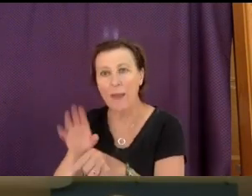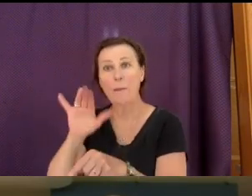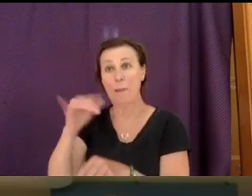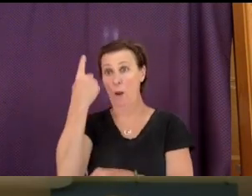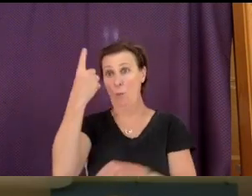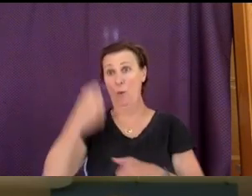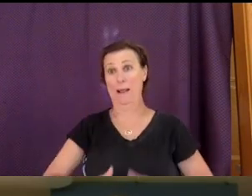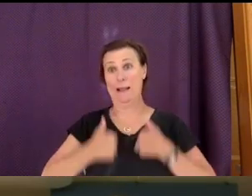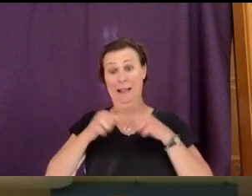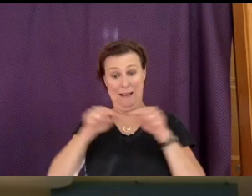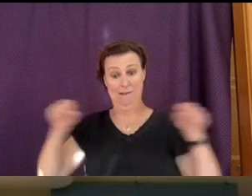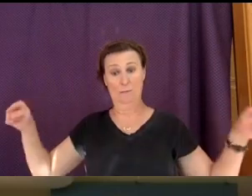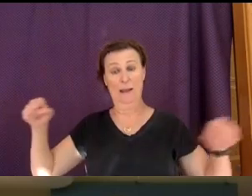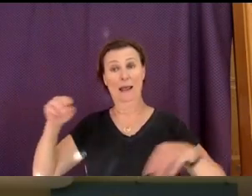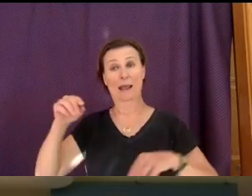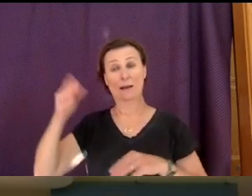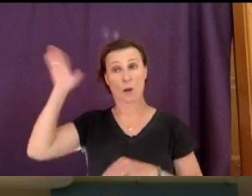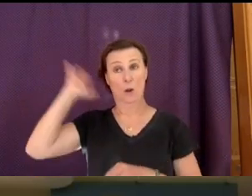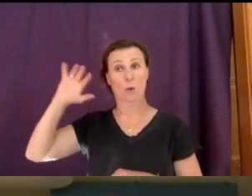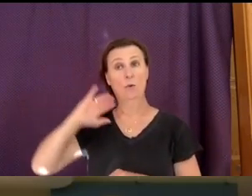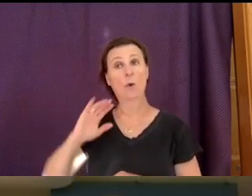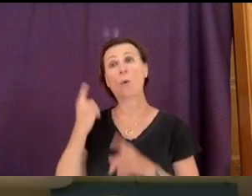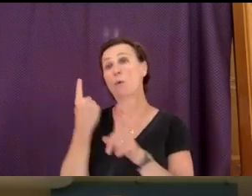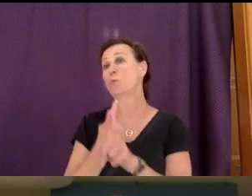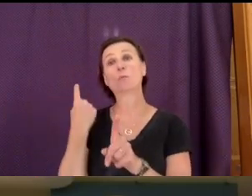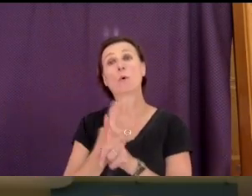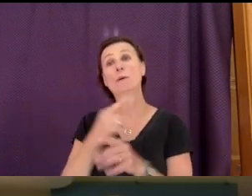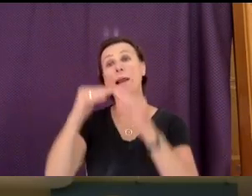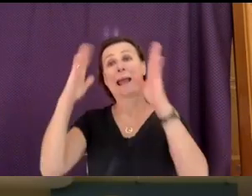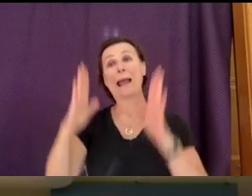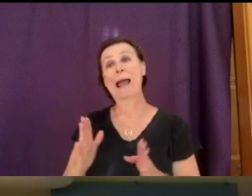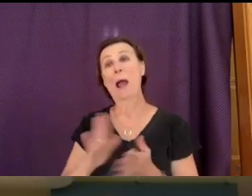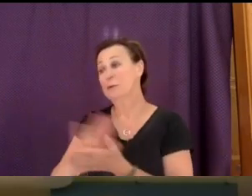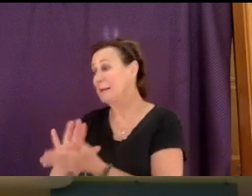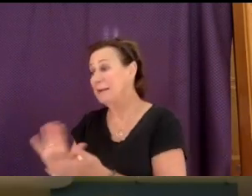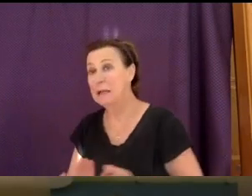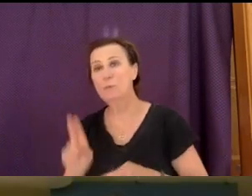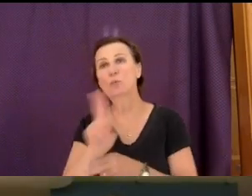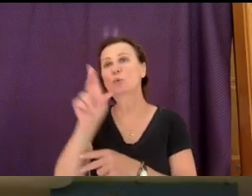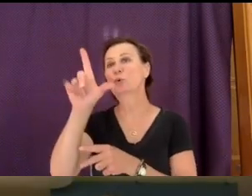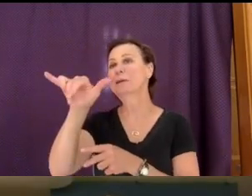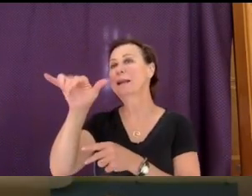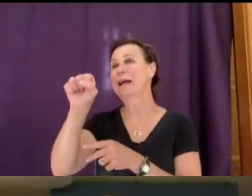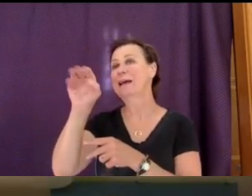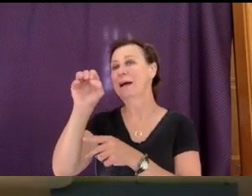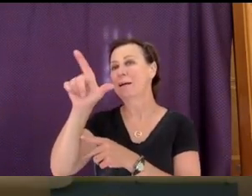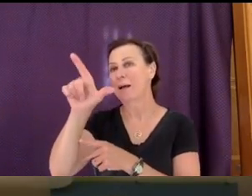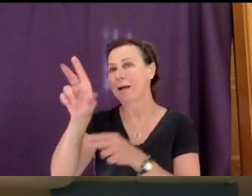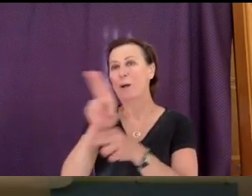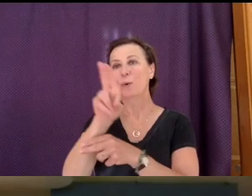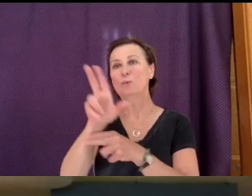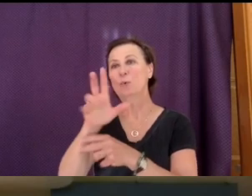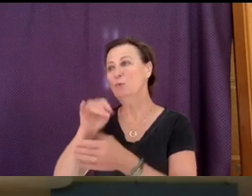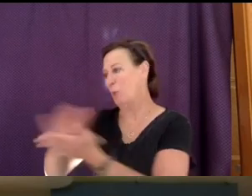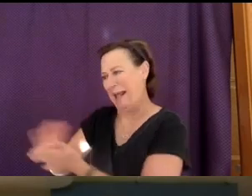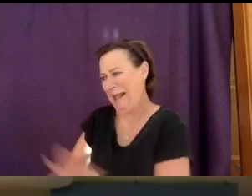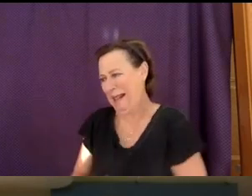1 lifetime ago, ordinary housekeepers were using Lysol to sanitize their bathrooms.